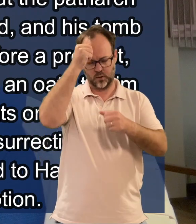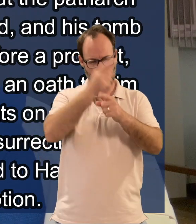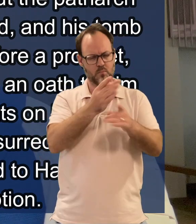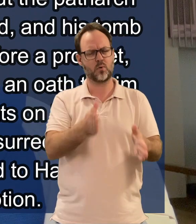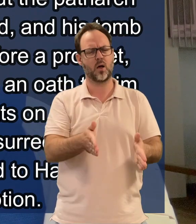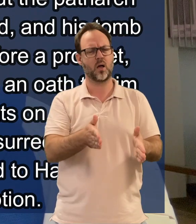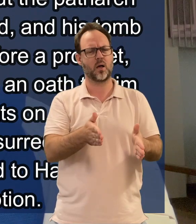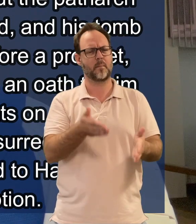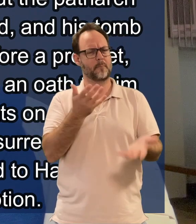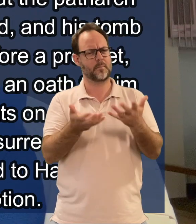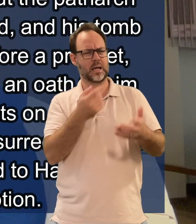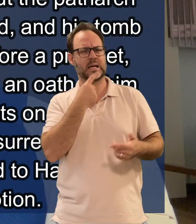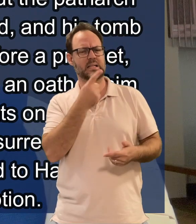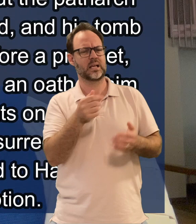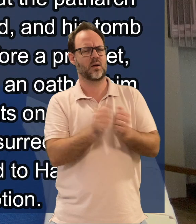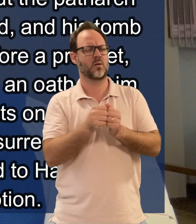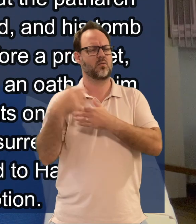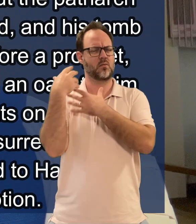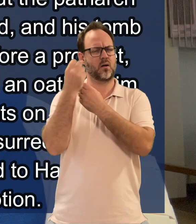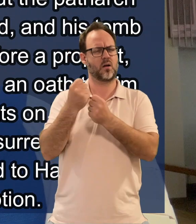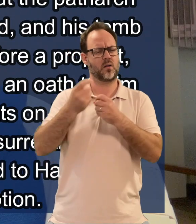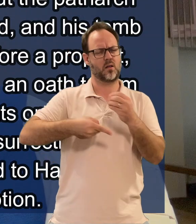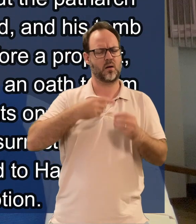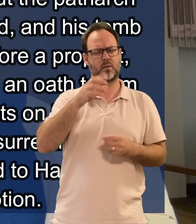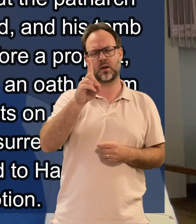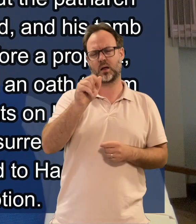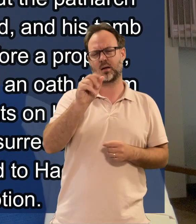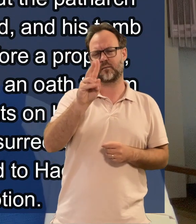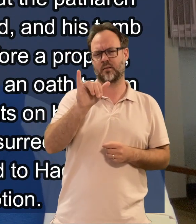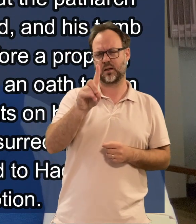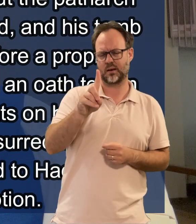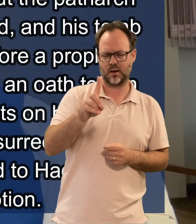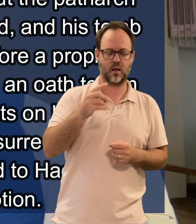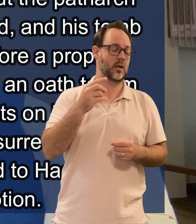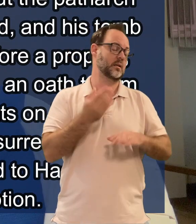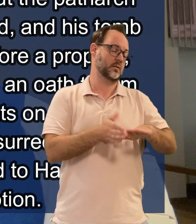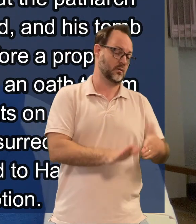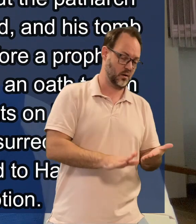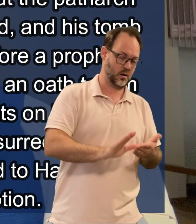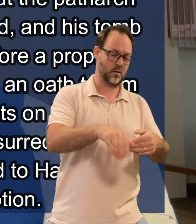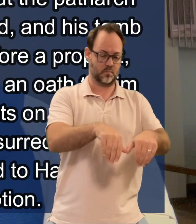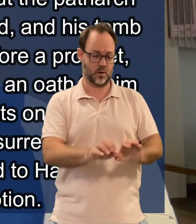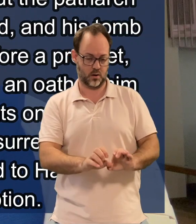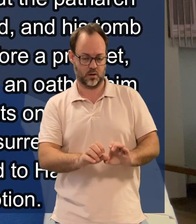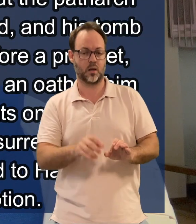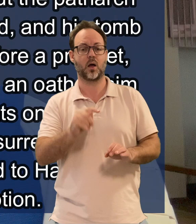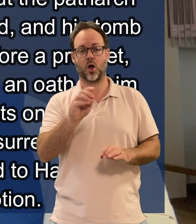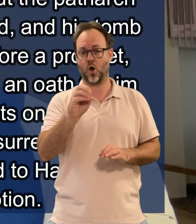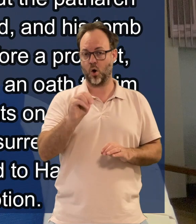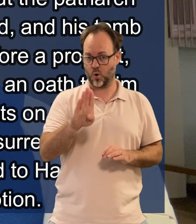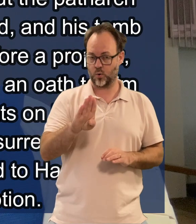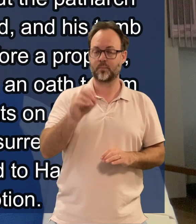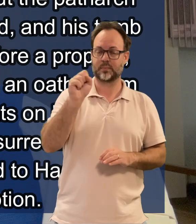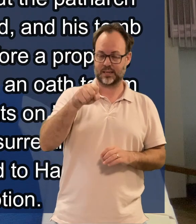Brothers, I may say to you with confidence about the patriarch David, that he both died and was buried, and his tomb is with